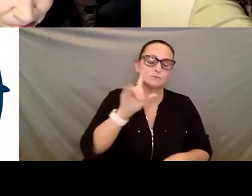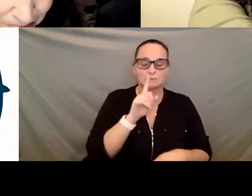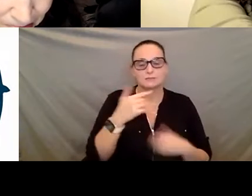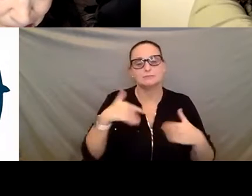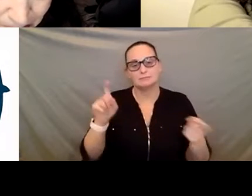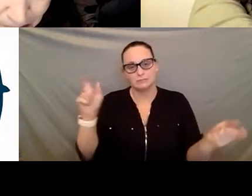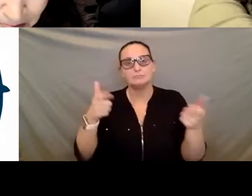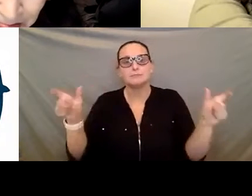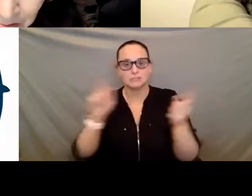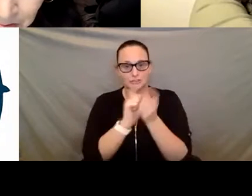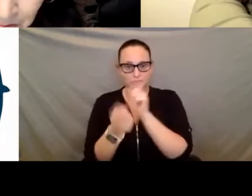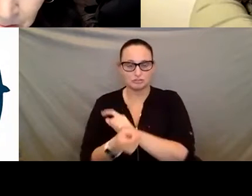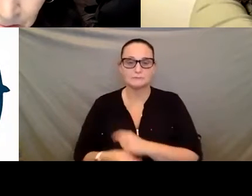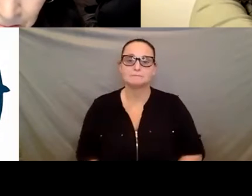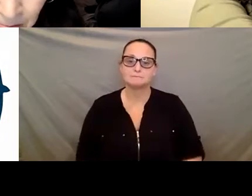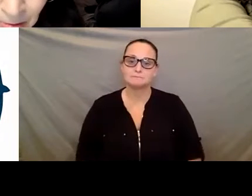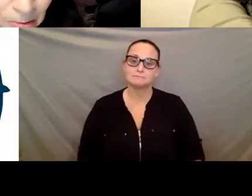change,